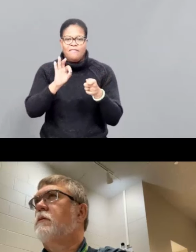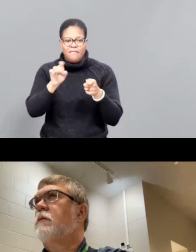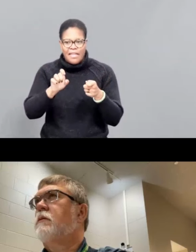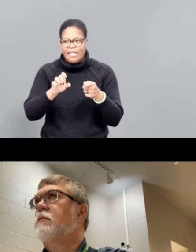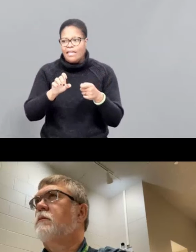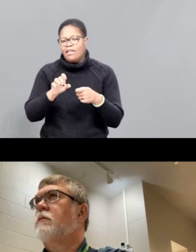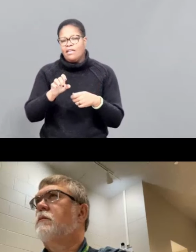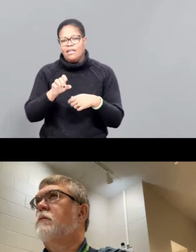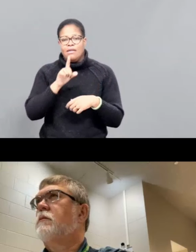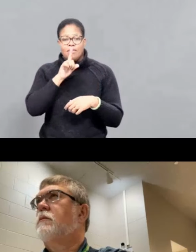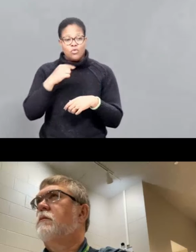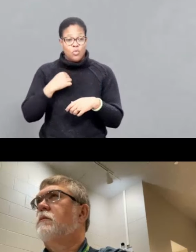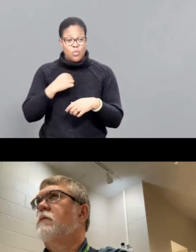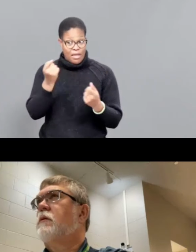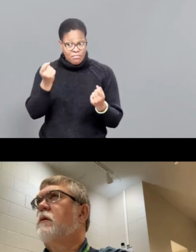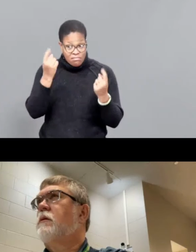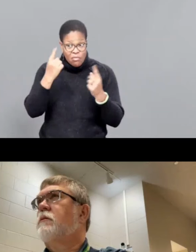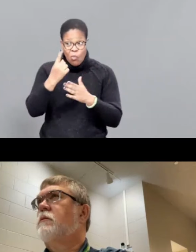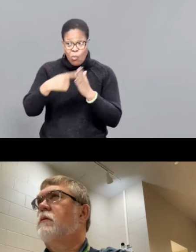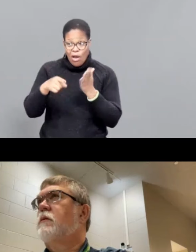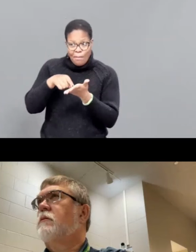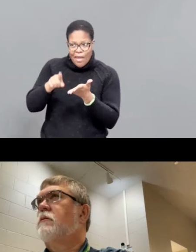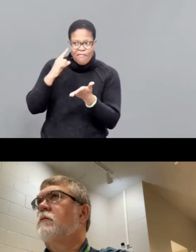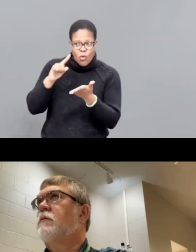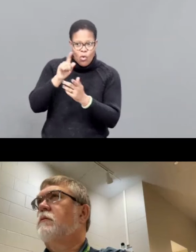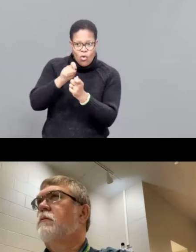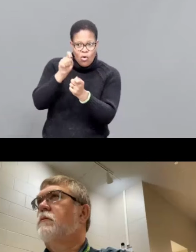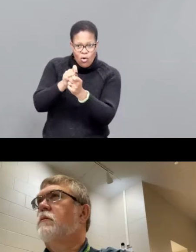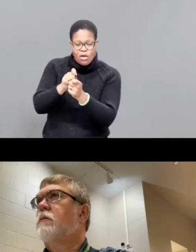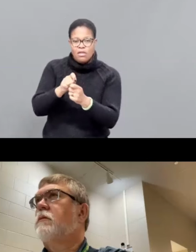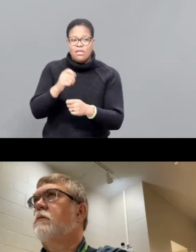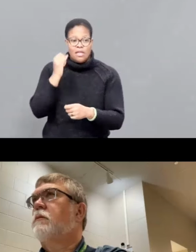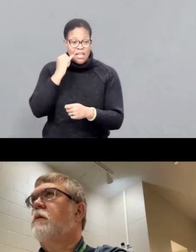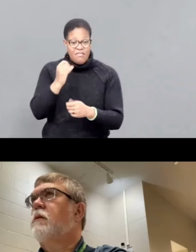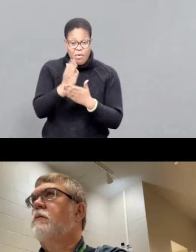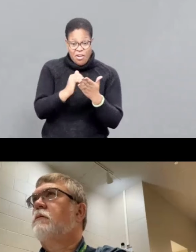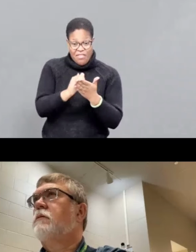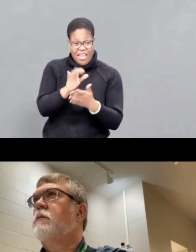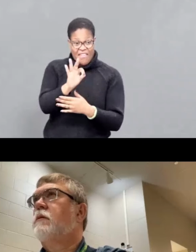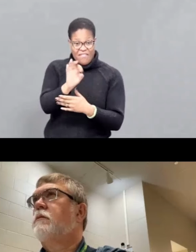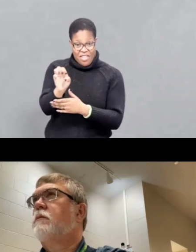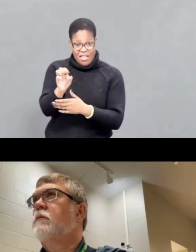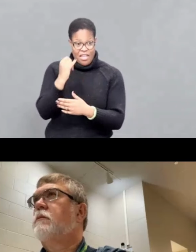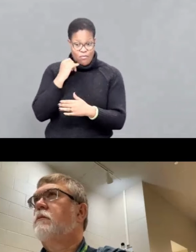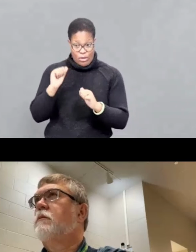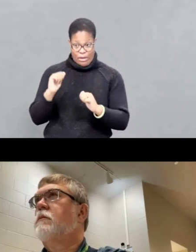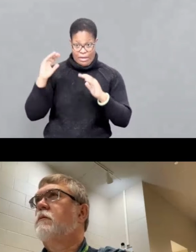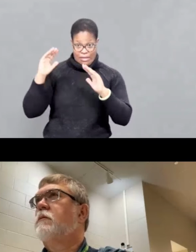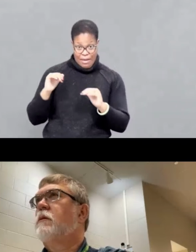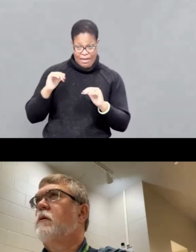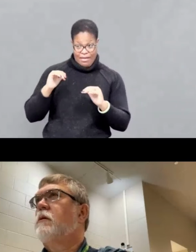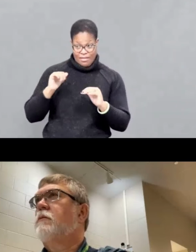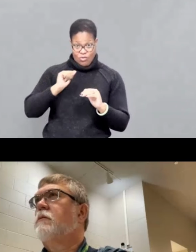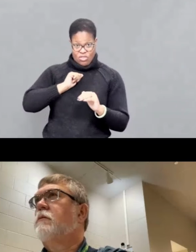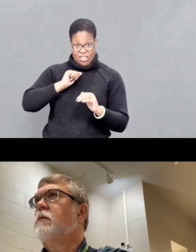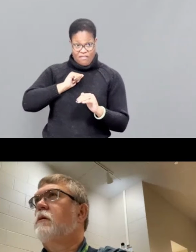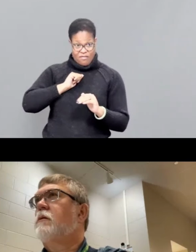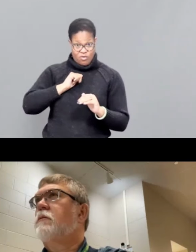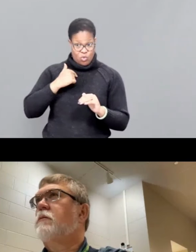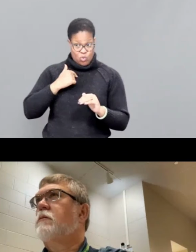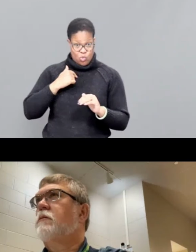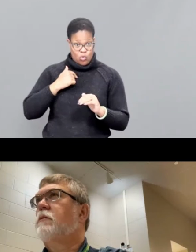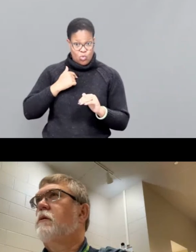understand what that's paying for, whether there are pieces of that we can expect to absorb in our